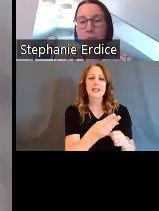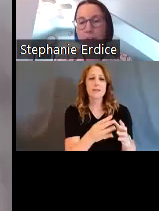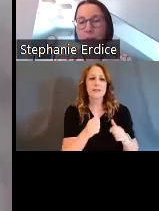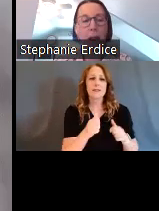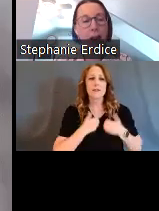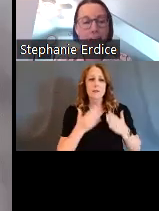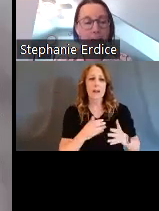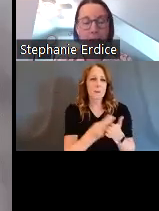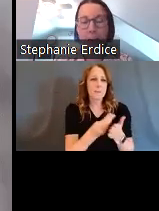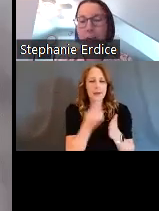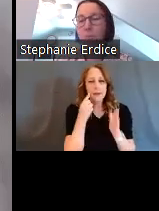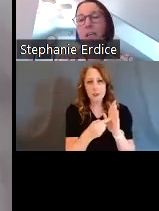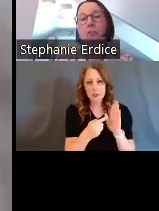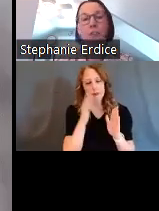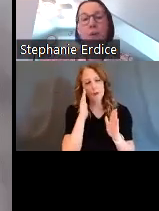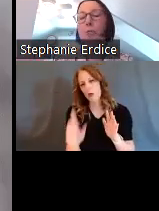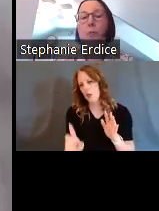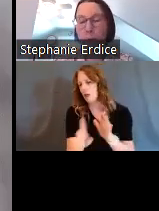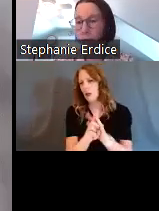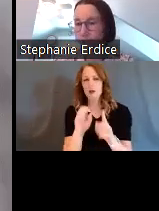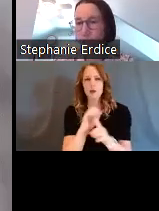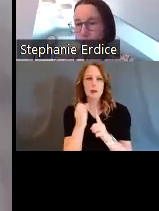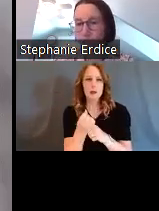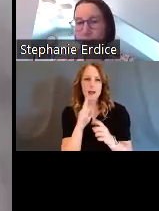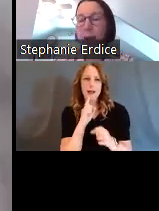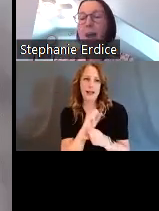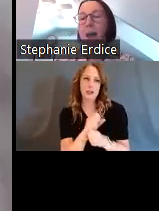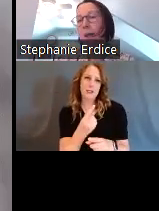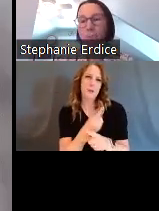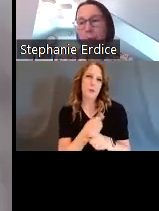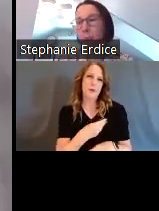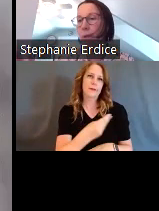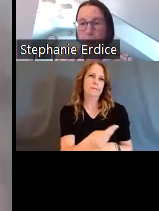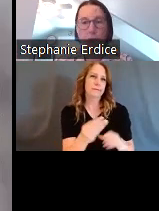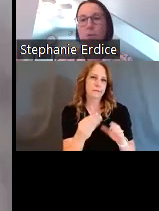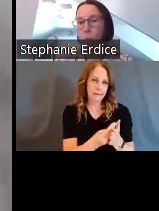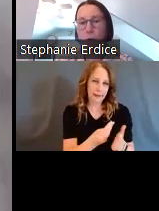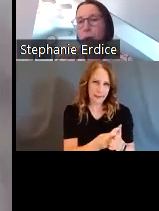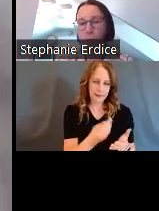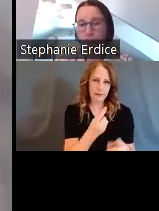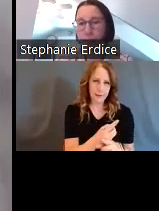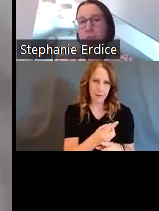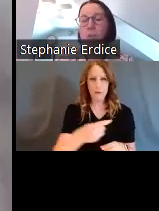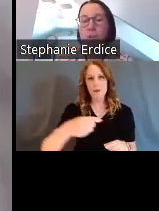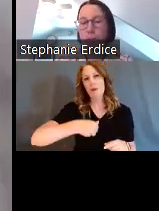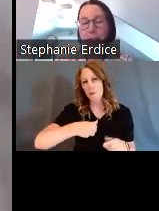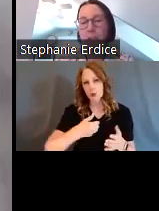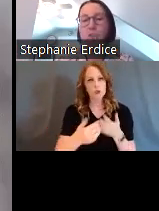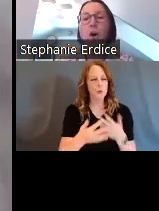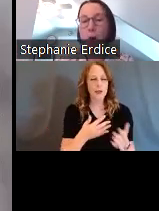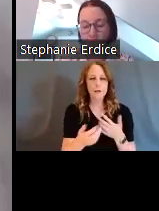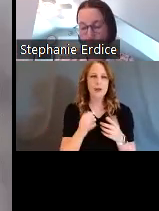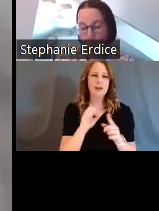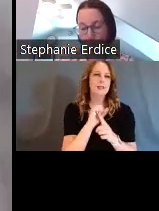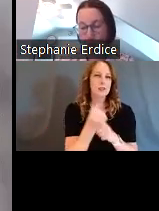be a situation where, as an advocate, it was actually appropriate for you to do that and then be reimbursed or whatever. Like the